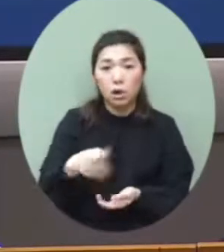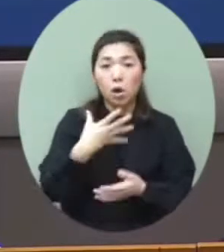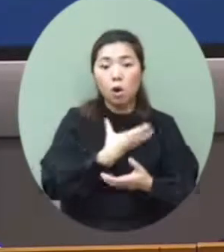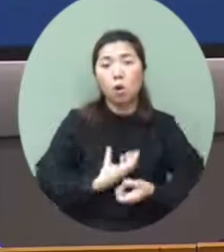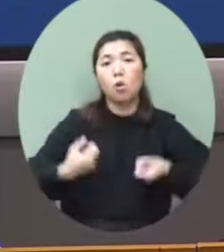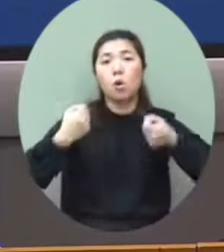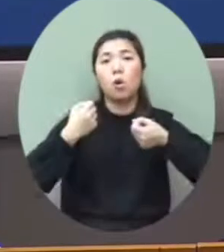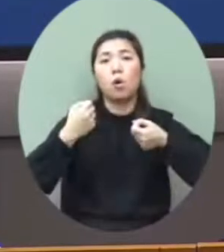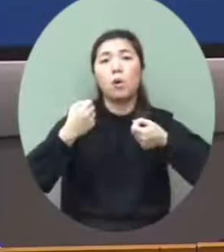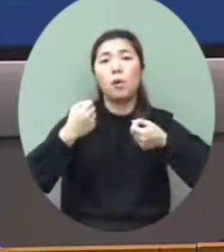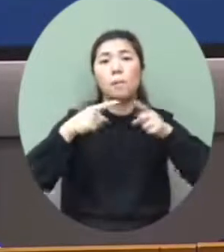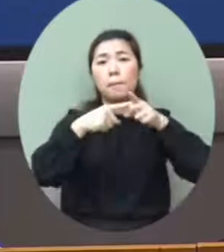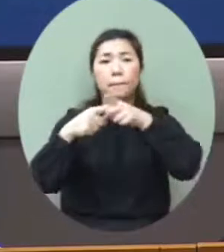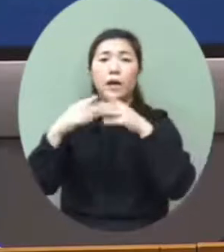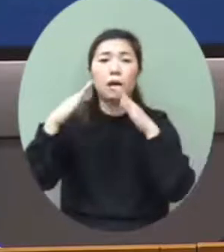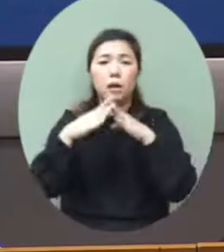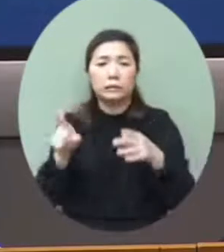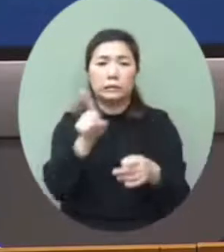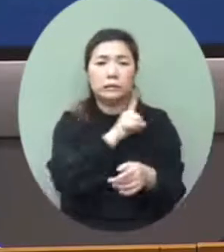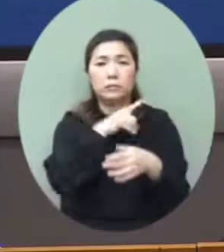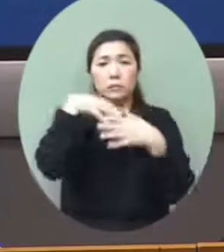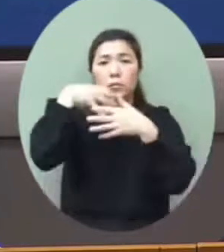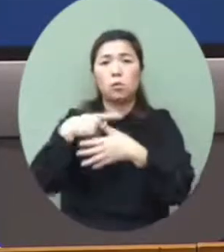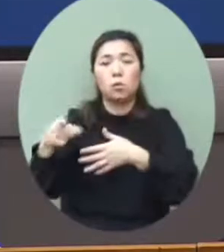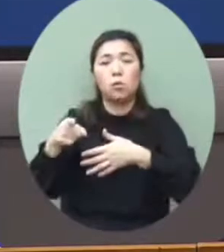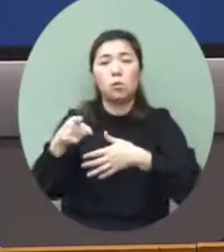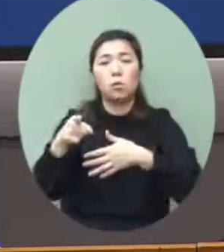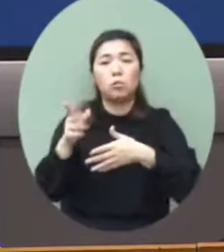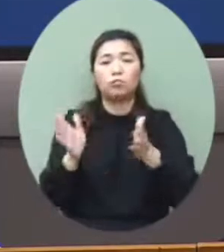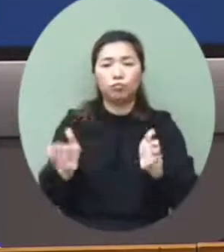beaches, the measure is nothing new.